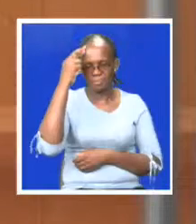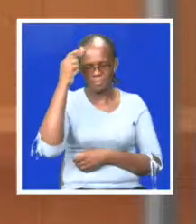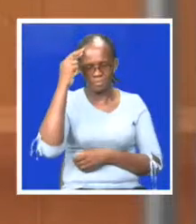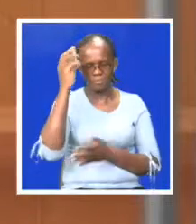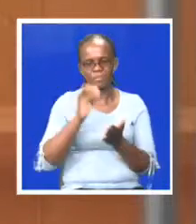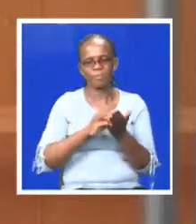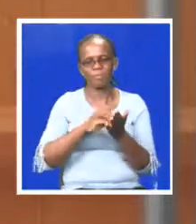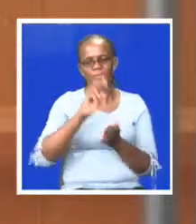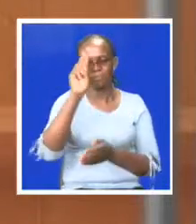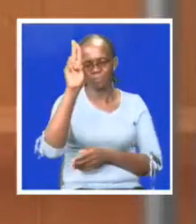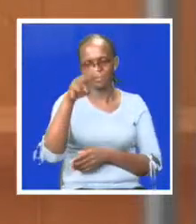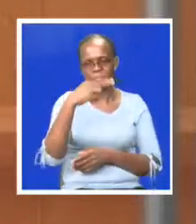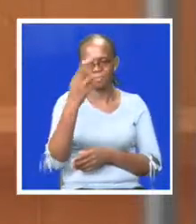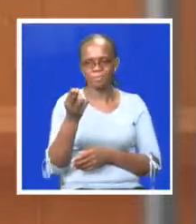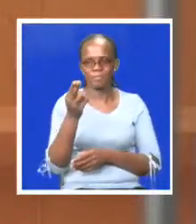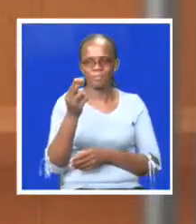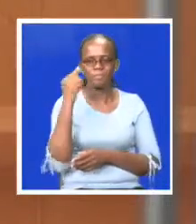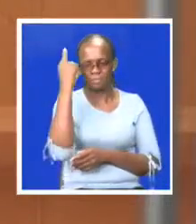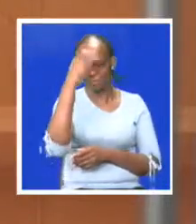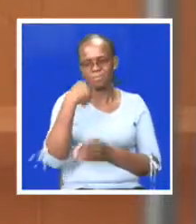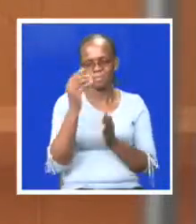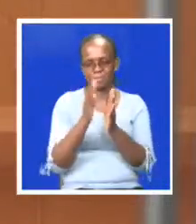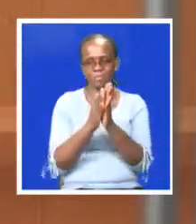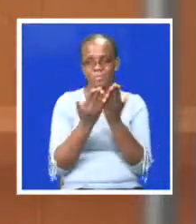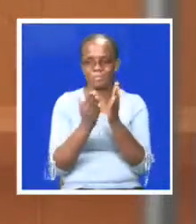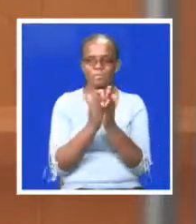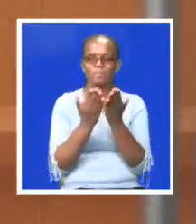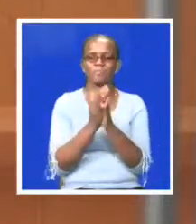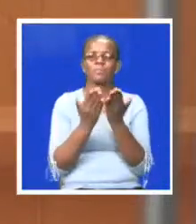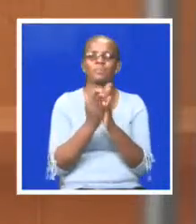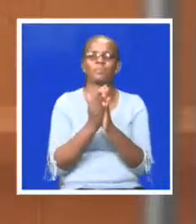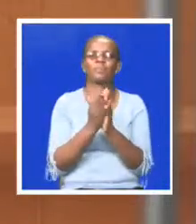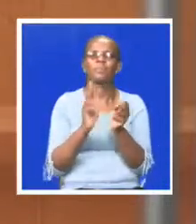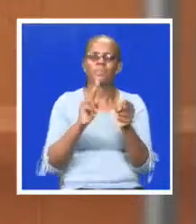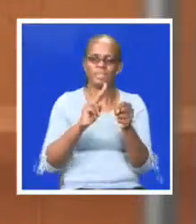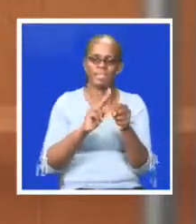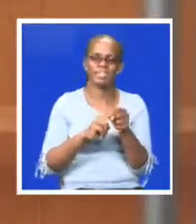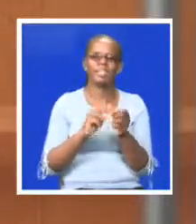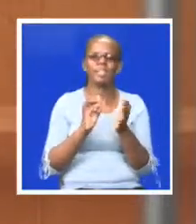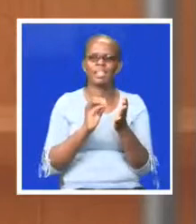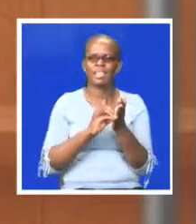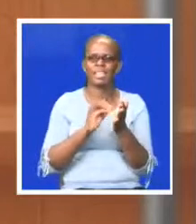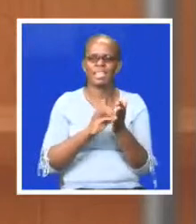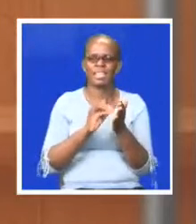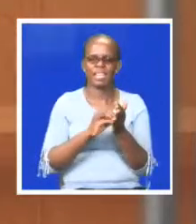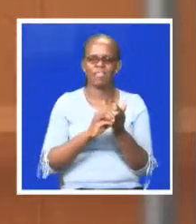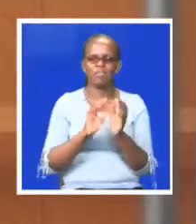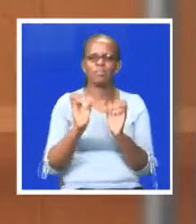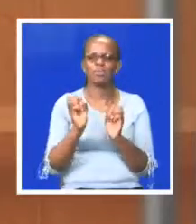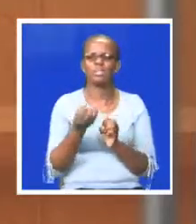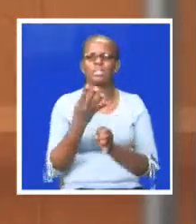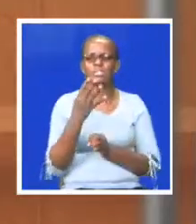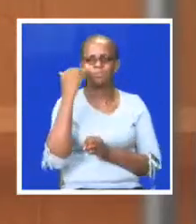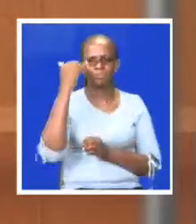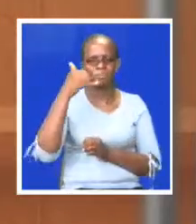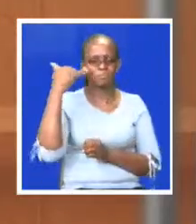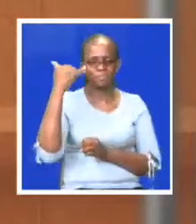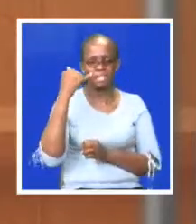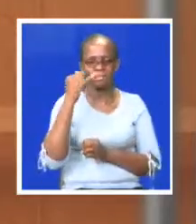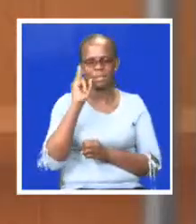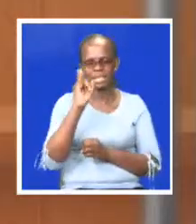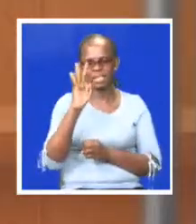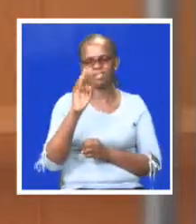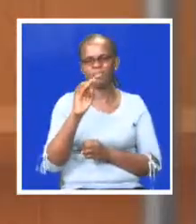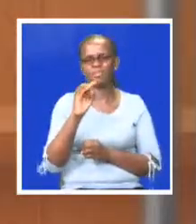YouTube and our Facebook platforms where we are live right now. And of course, for you guys to use the WhatsApp number whenever you can. Well,